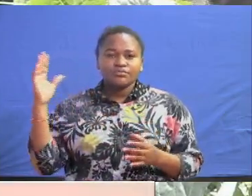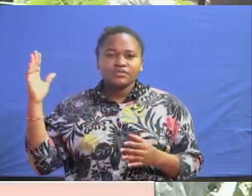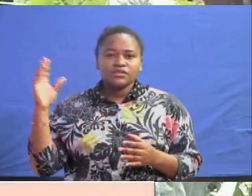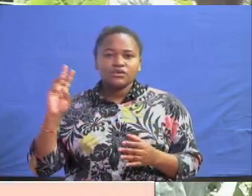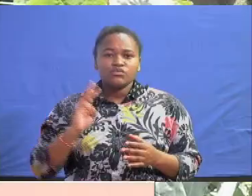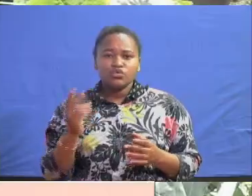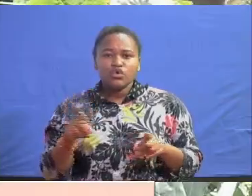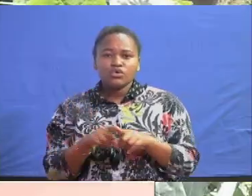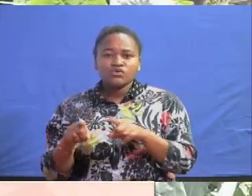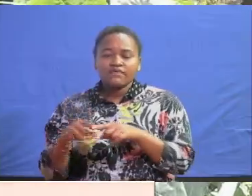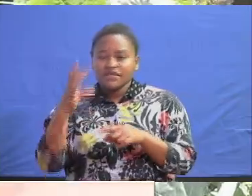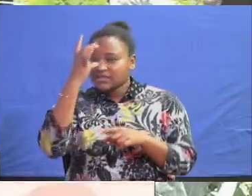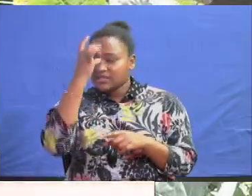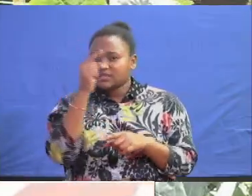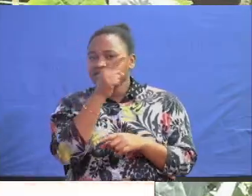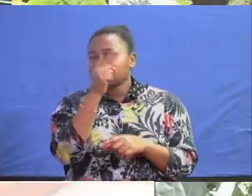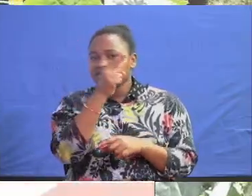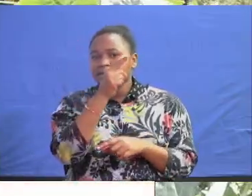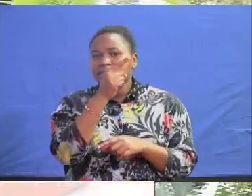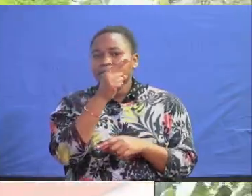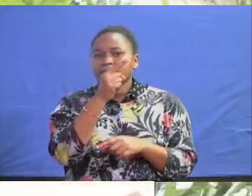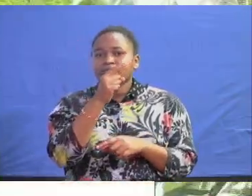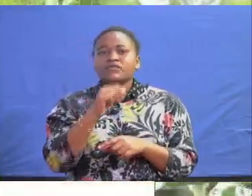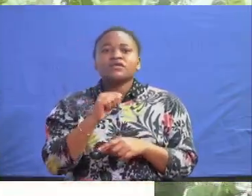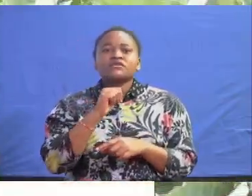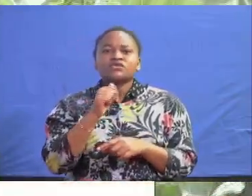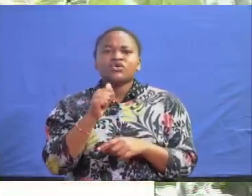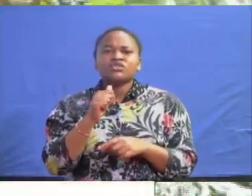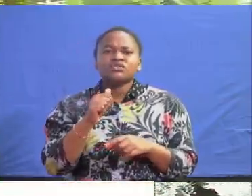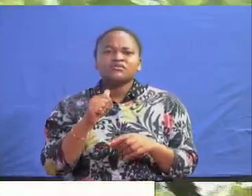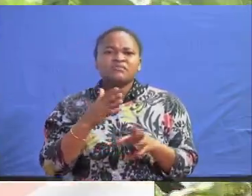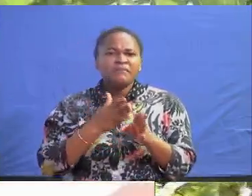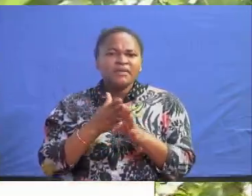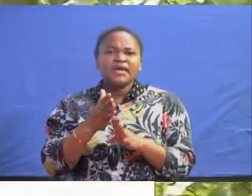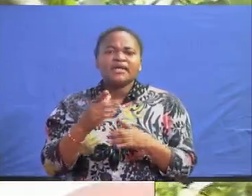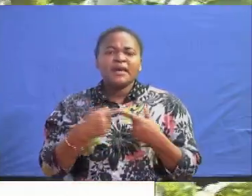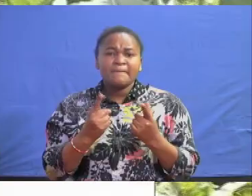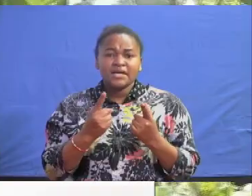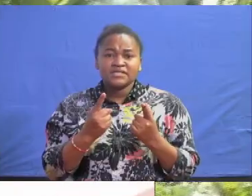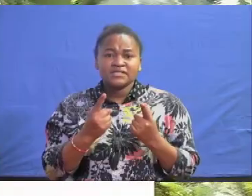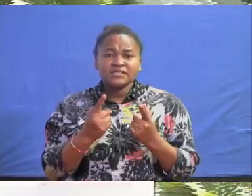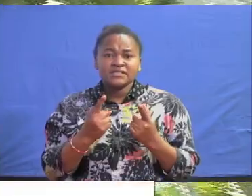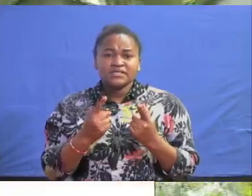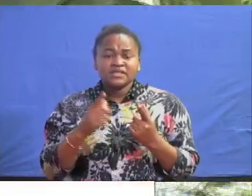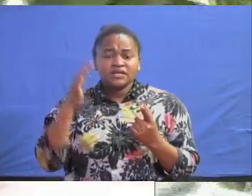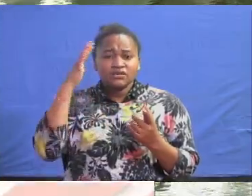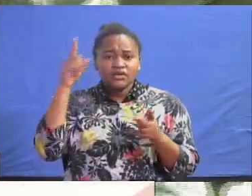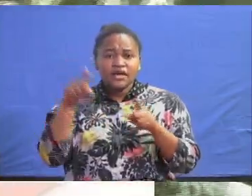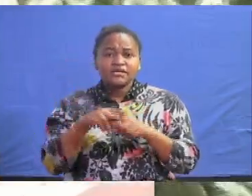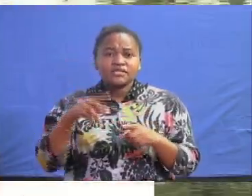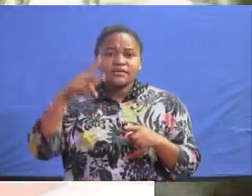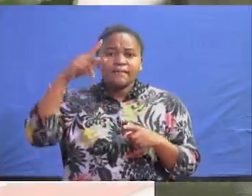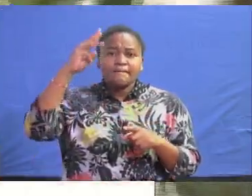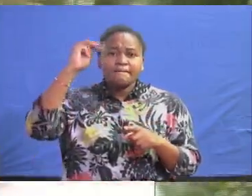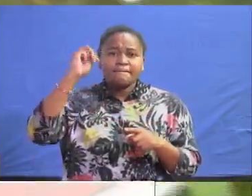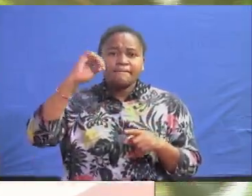We have this disease over here. This is not common mostly, but this disease over here is known as powdery